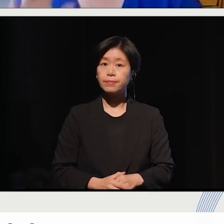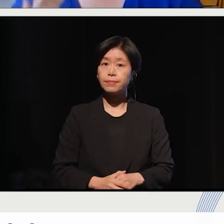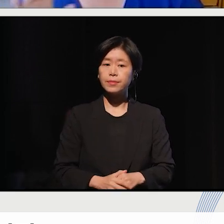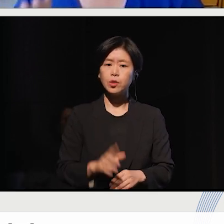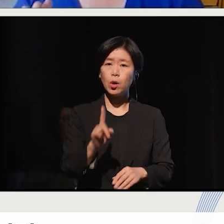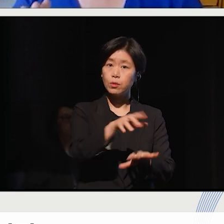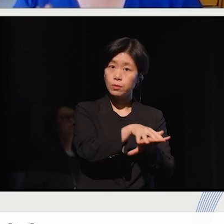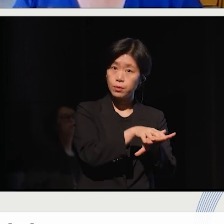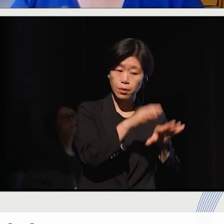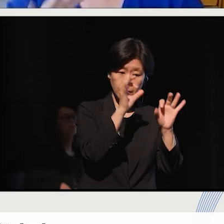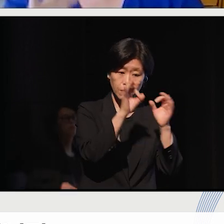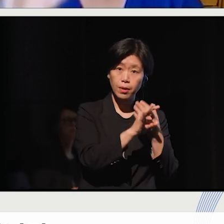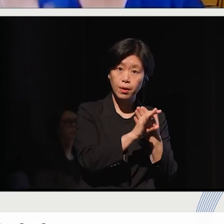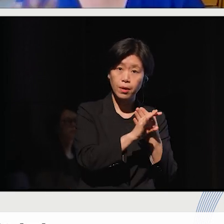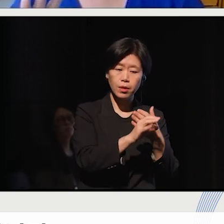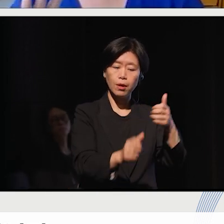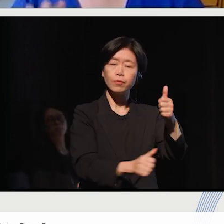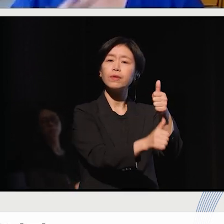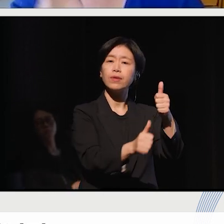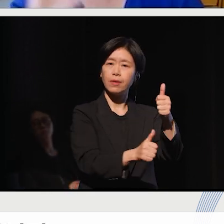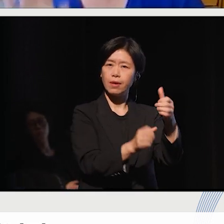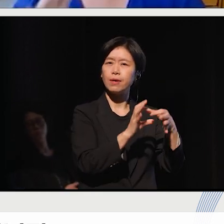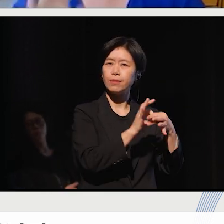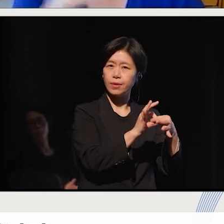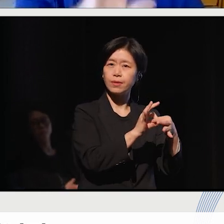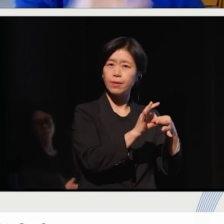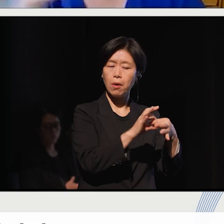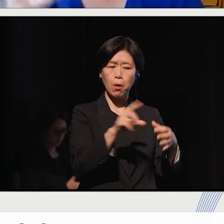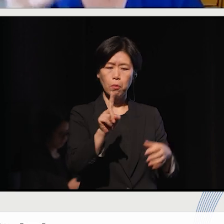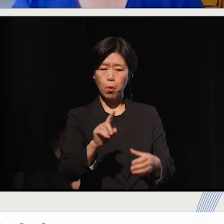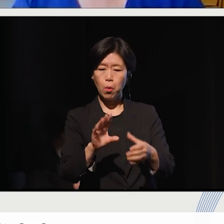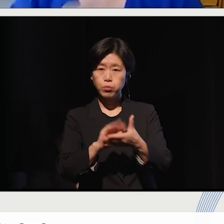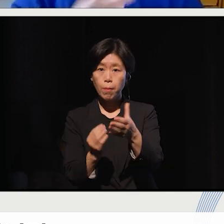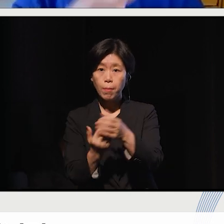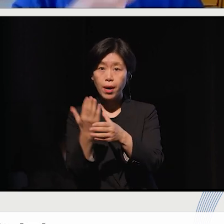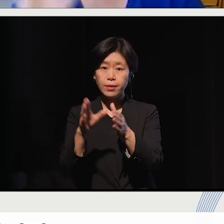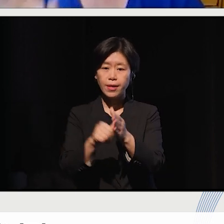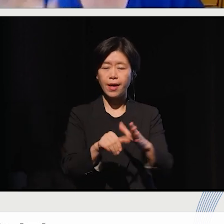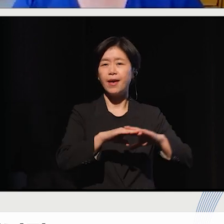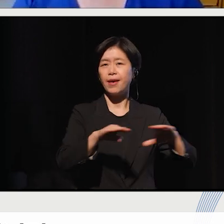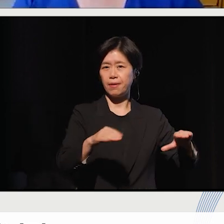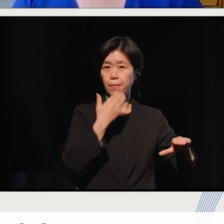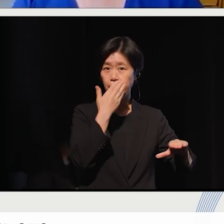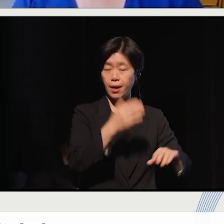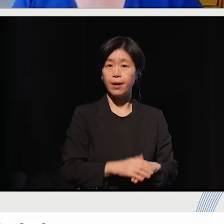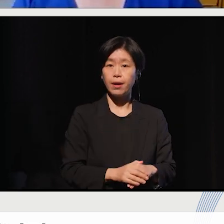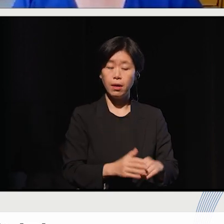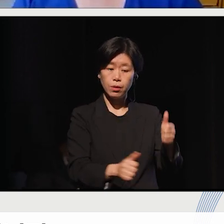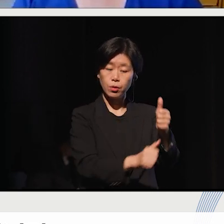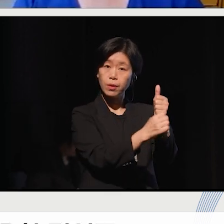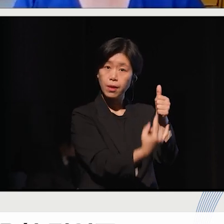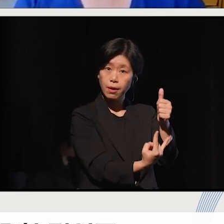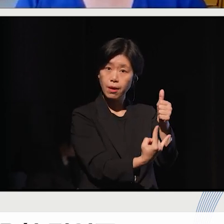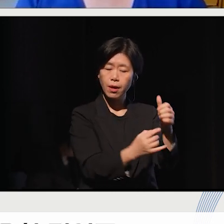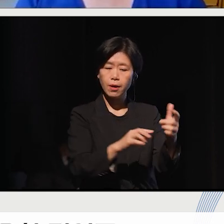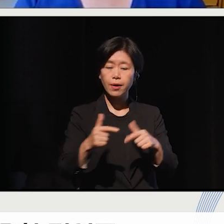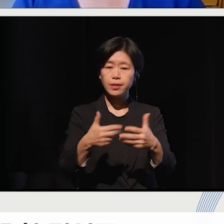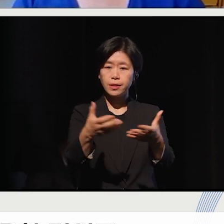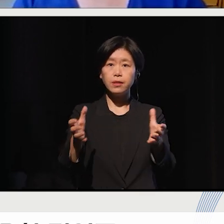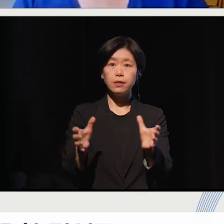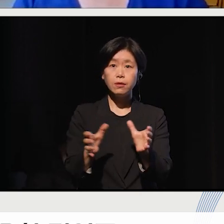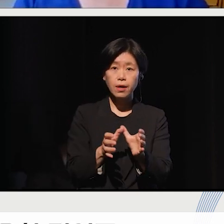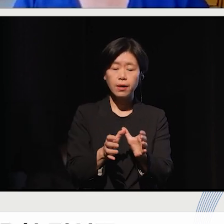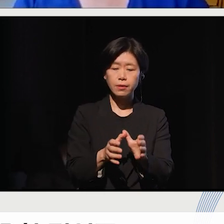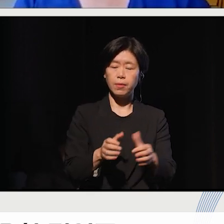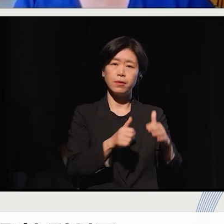accessibility via committee. The committee is made up of representatives from various departments and areas of the institution. So you want to have